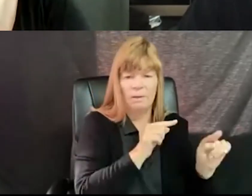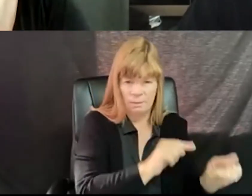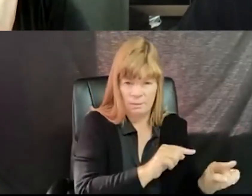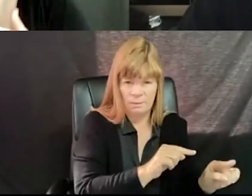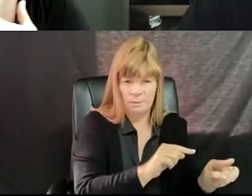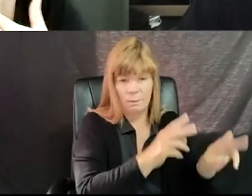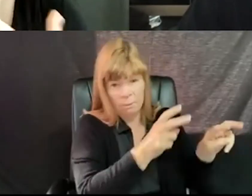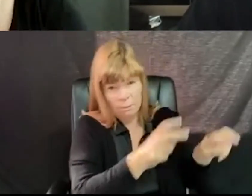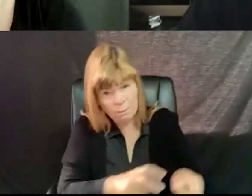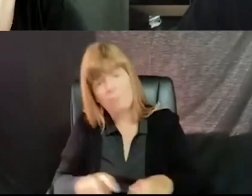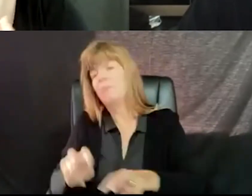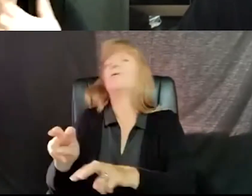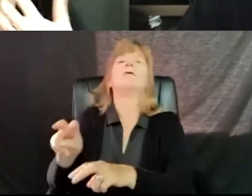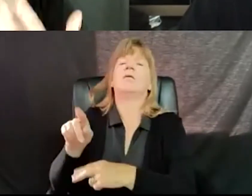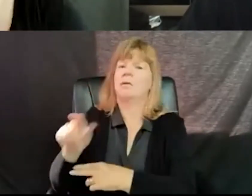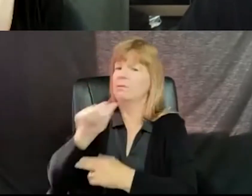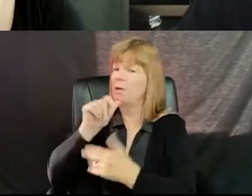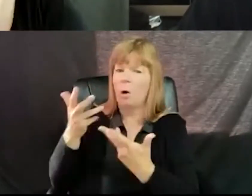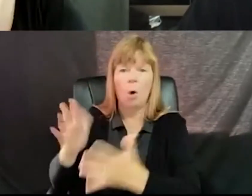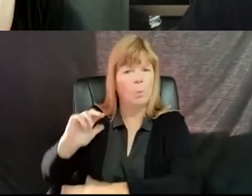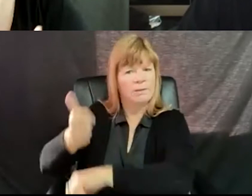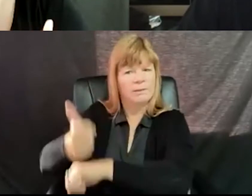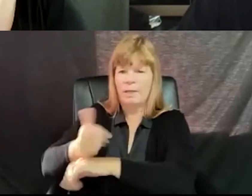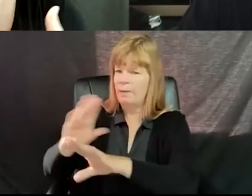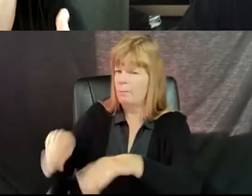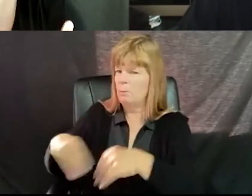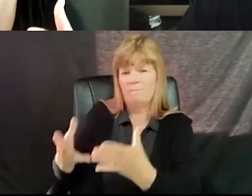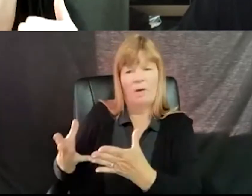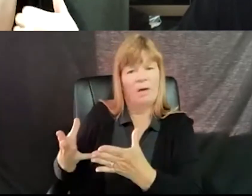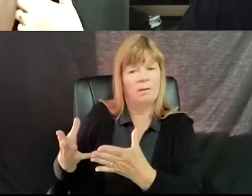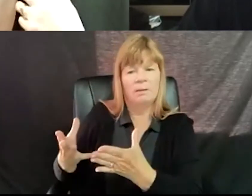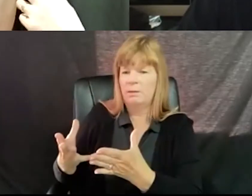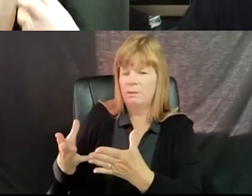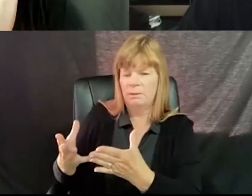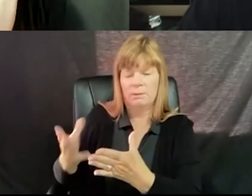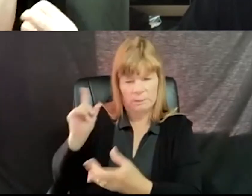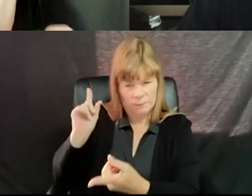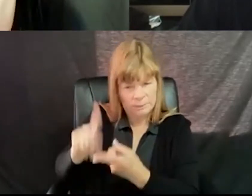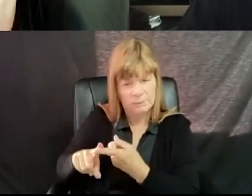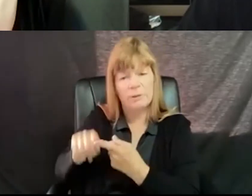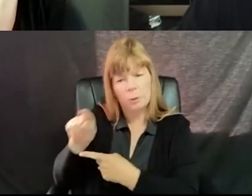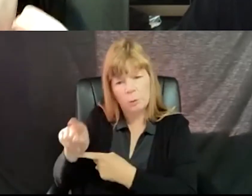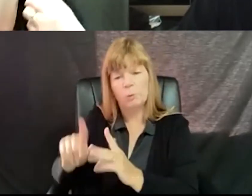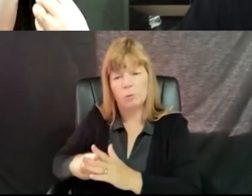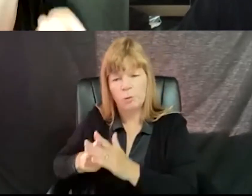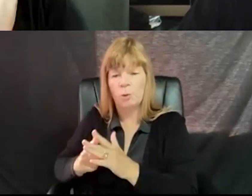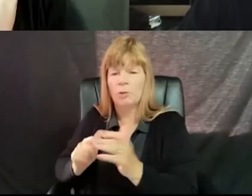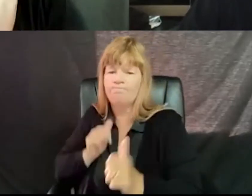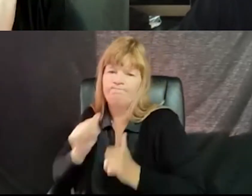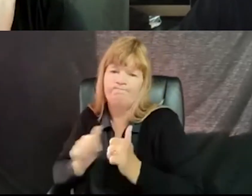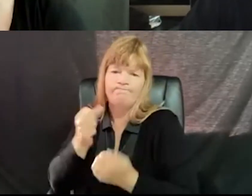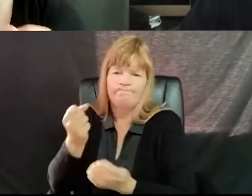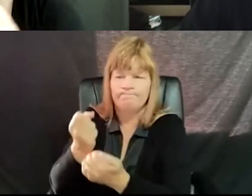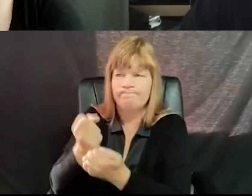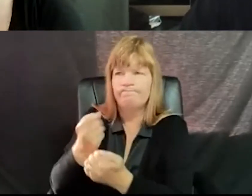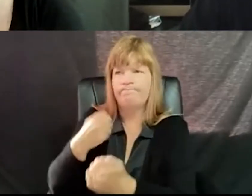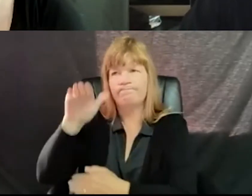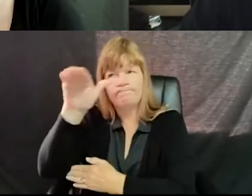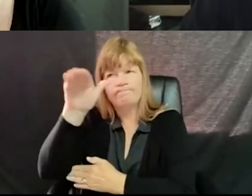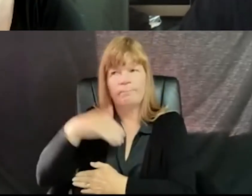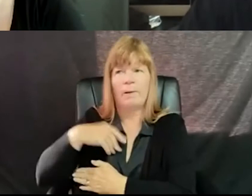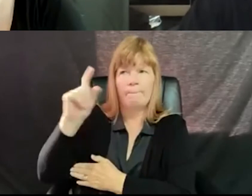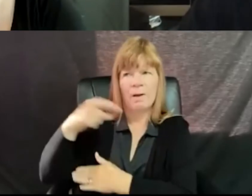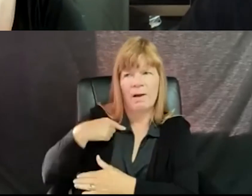are not set up or provided for you unless you start advocating and request those when you get into